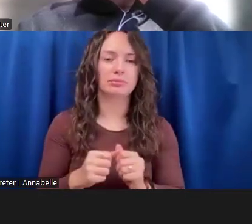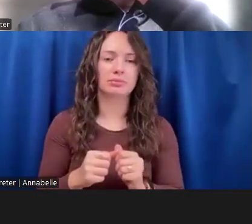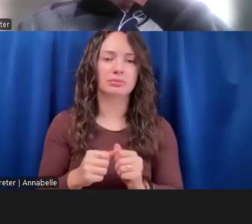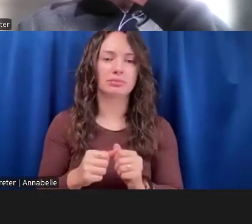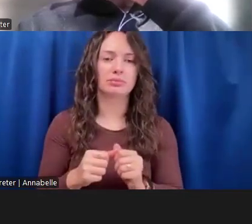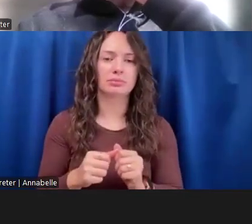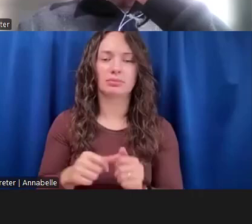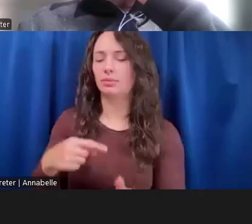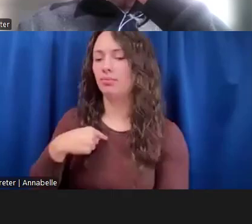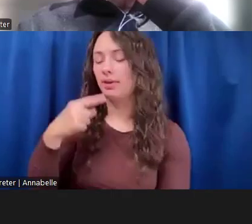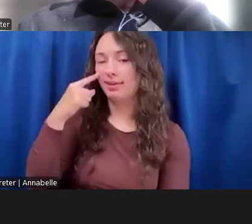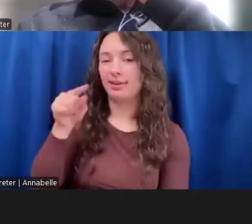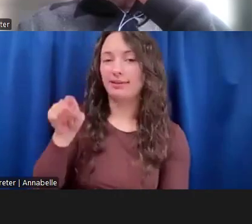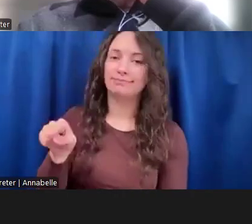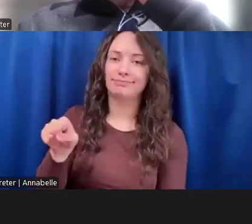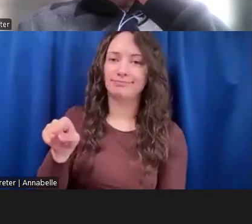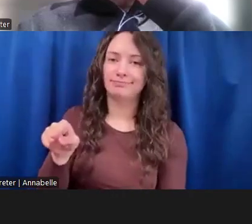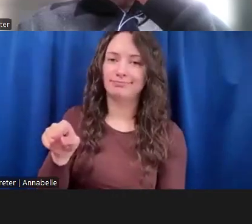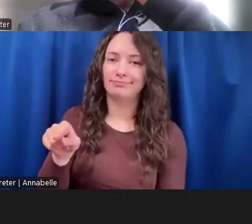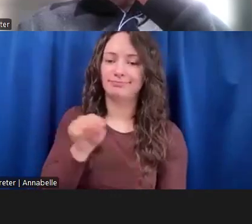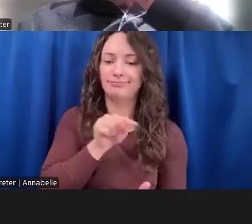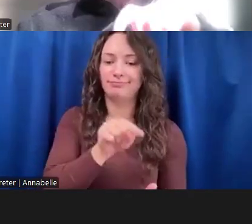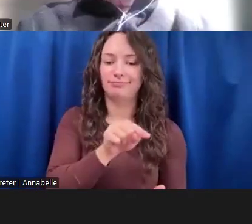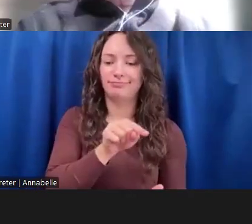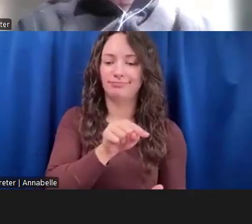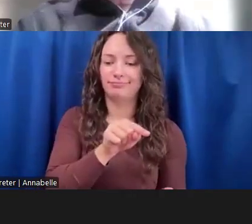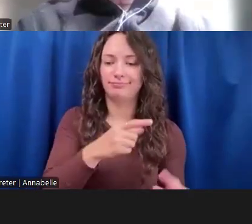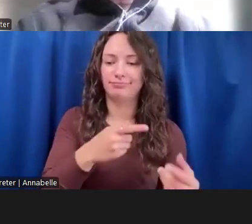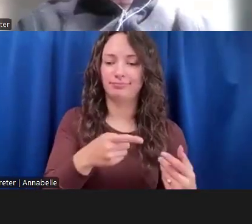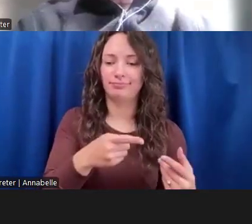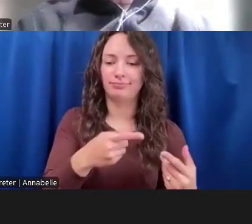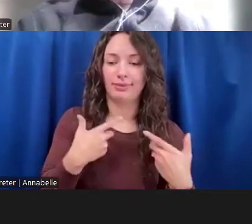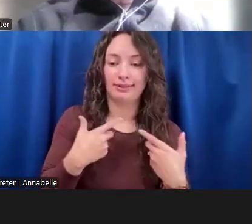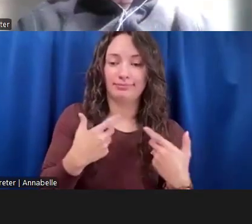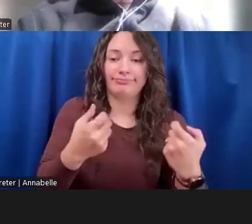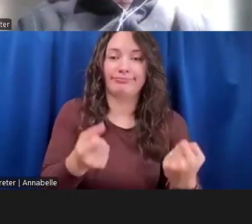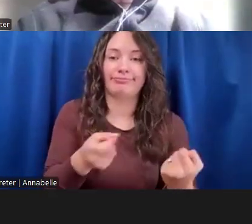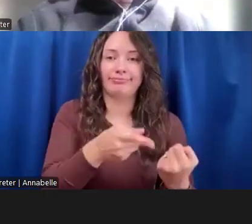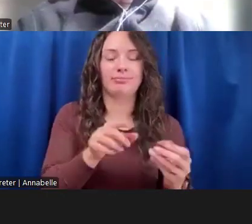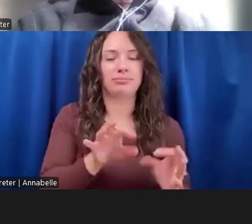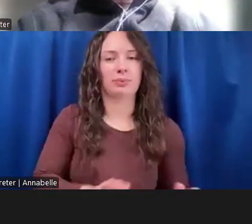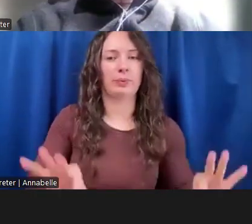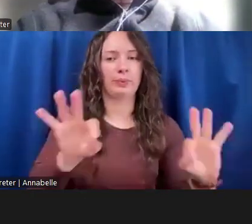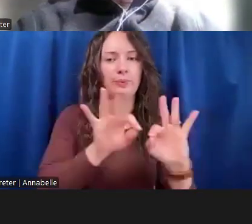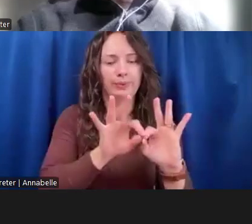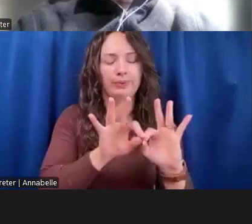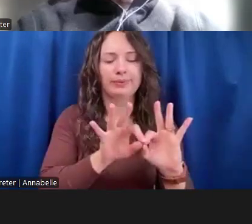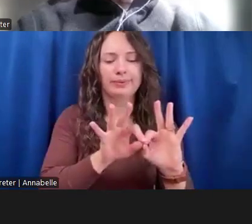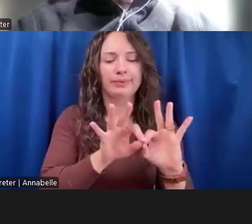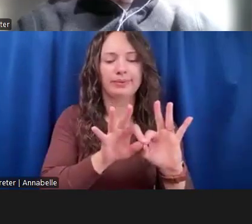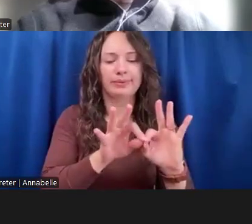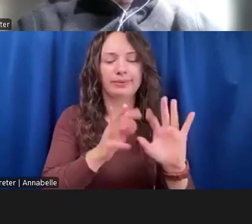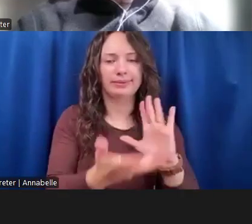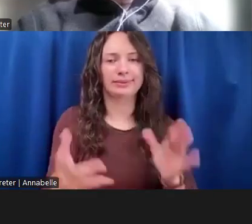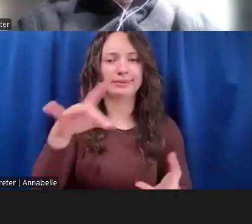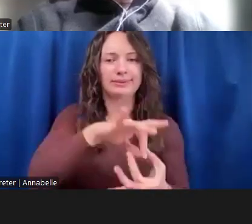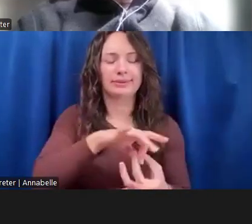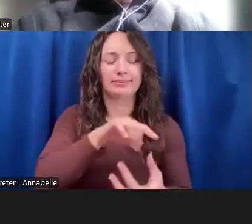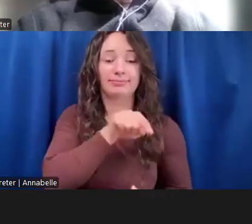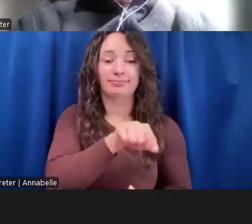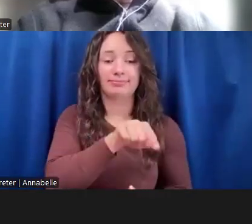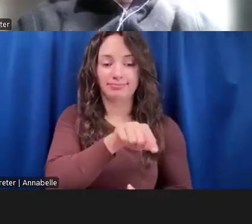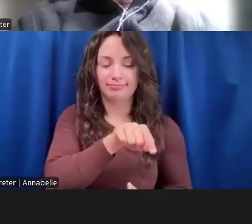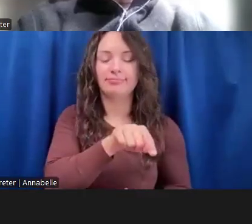I view regeneration as a central process in an ecosystem, right? I mean, it really is what builds and rebuilds